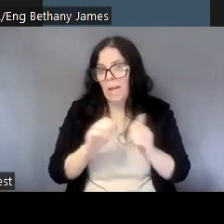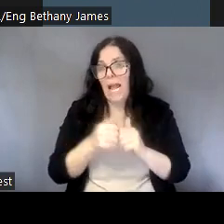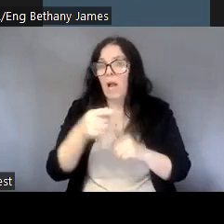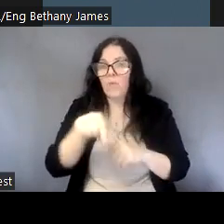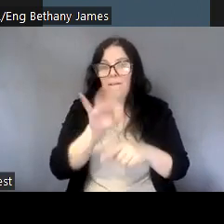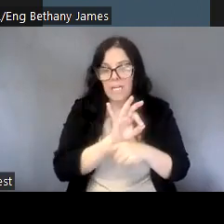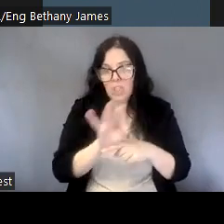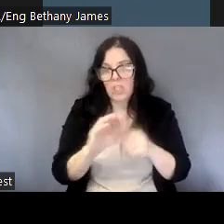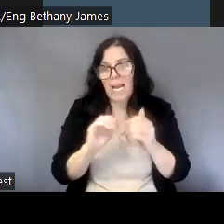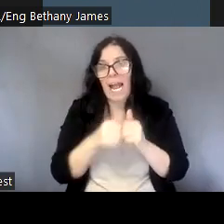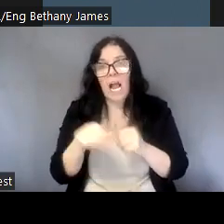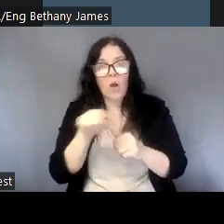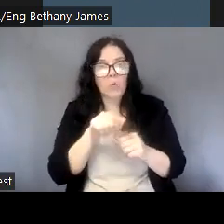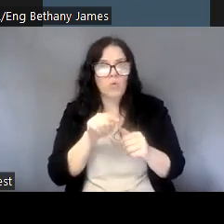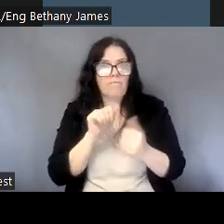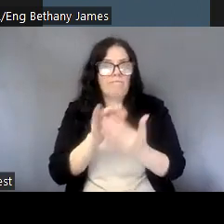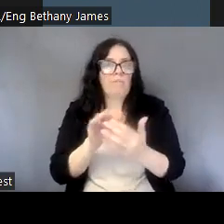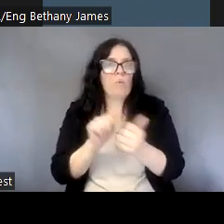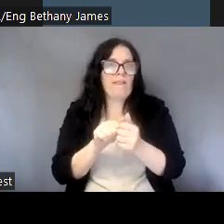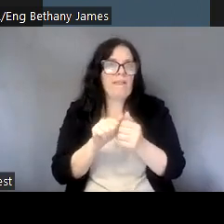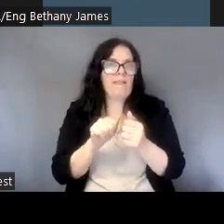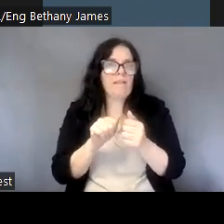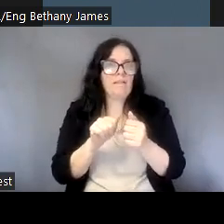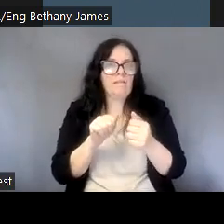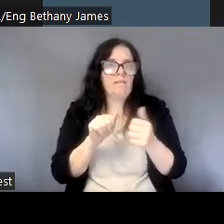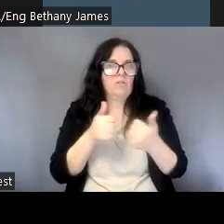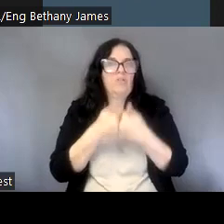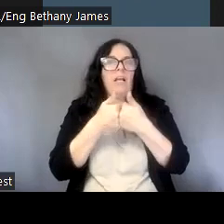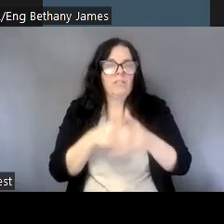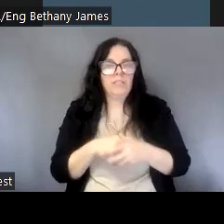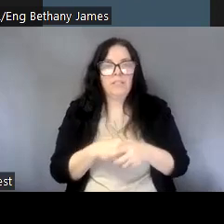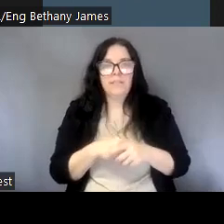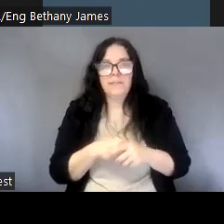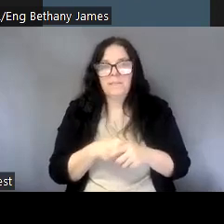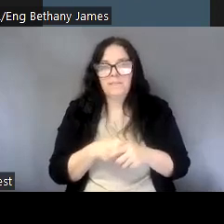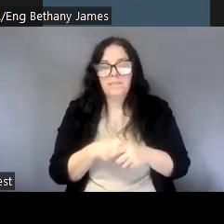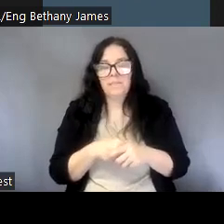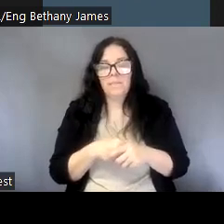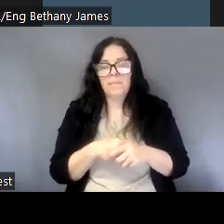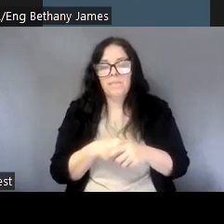how you deal with adversity. So trauma is one of the number one